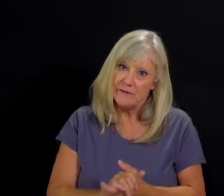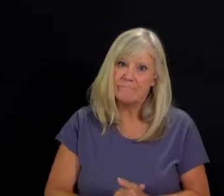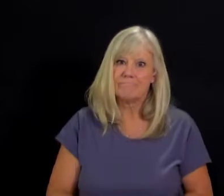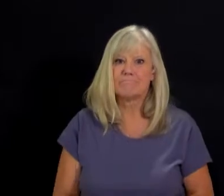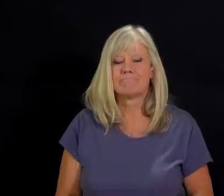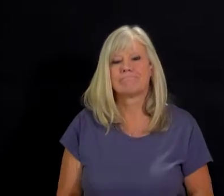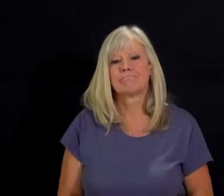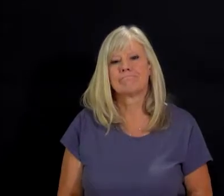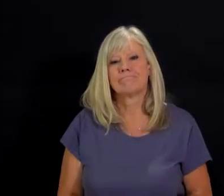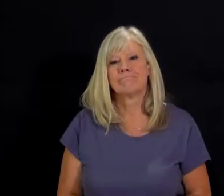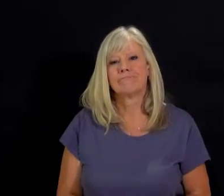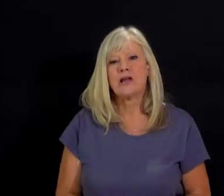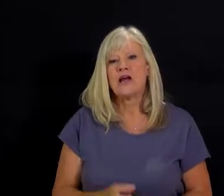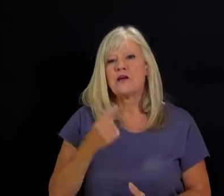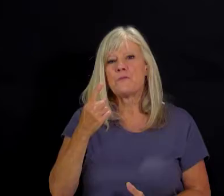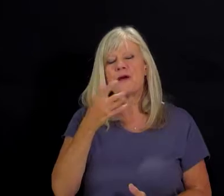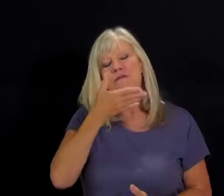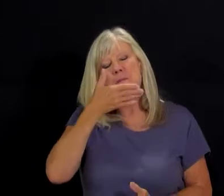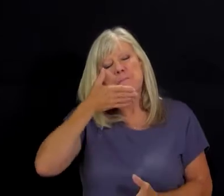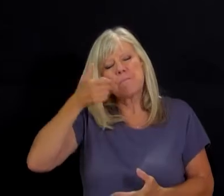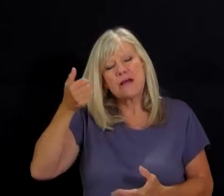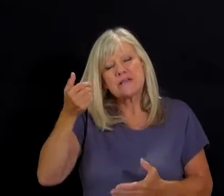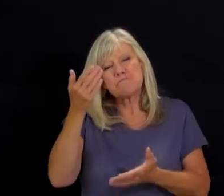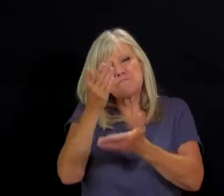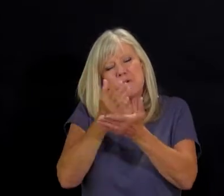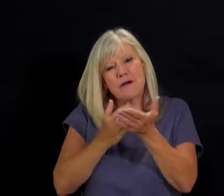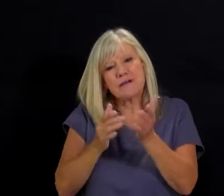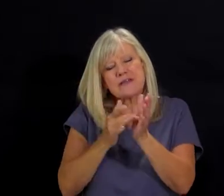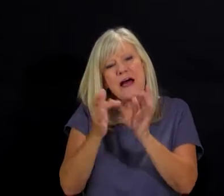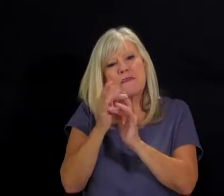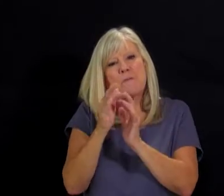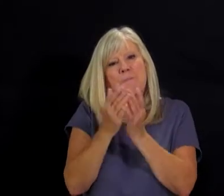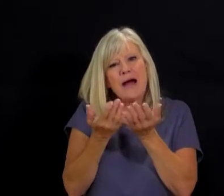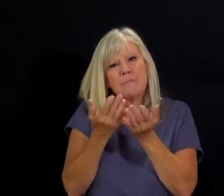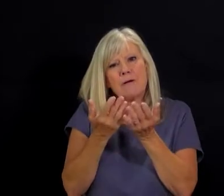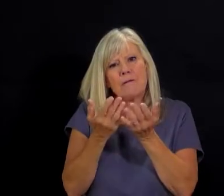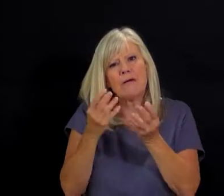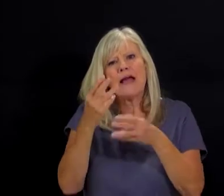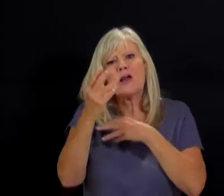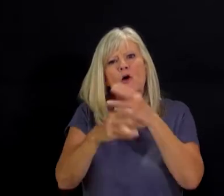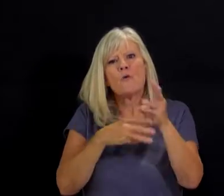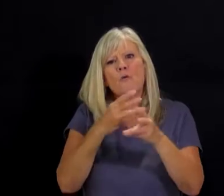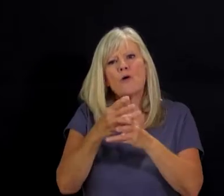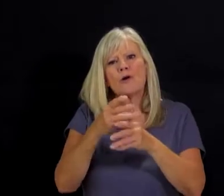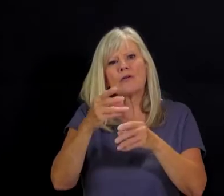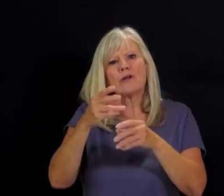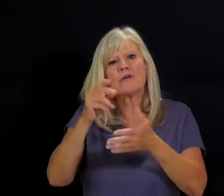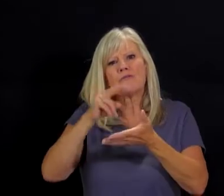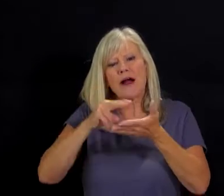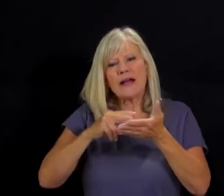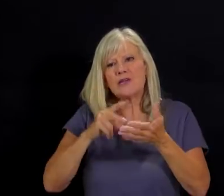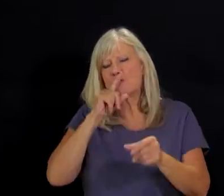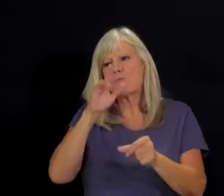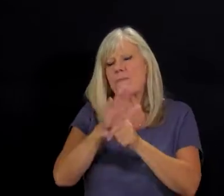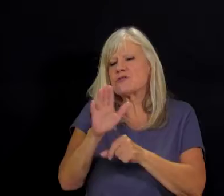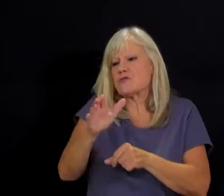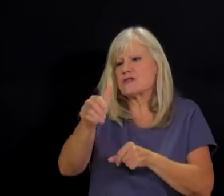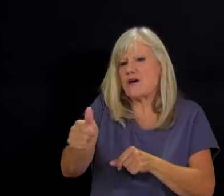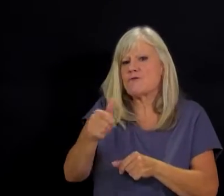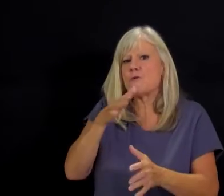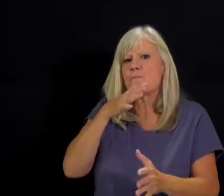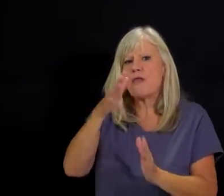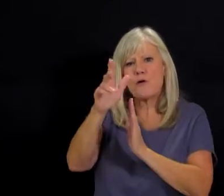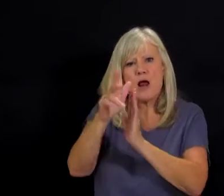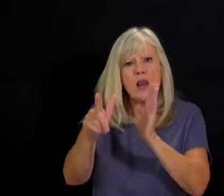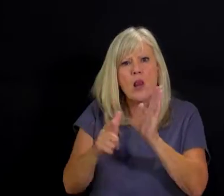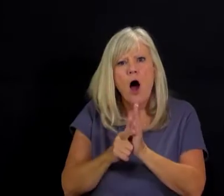In one of the greatest passages in the Bible, and indeed in world literature, as she pledges herself to her mother-in-law, she commits